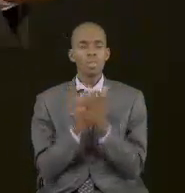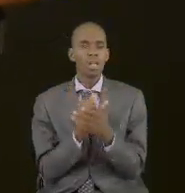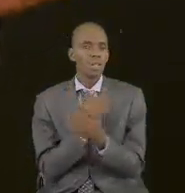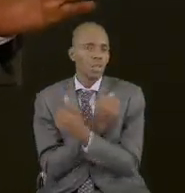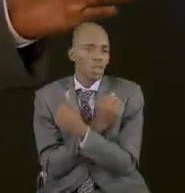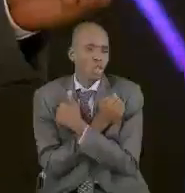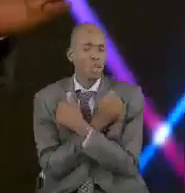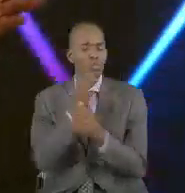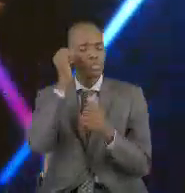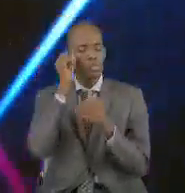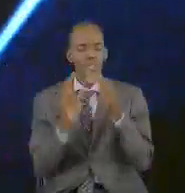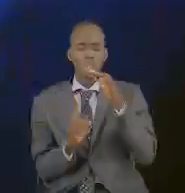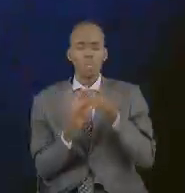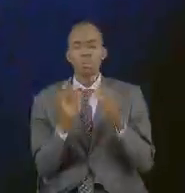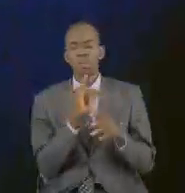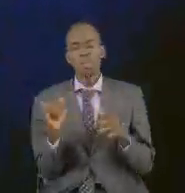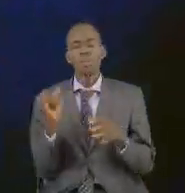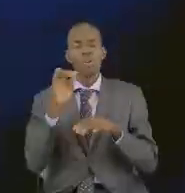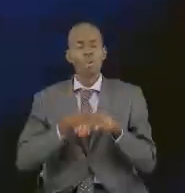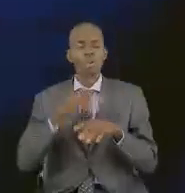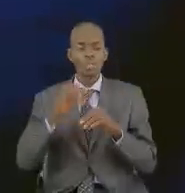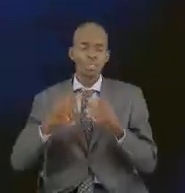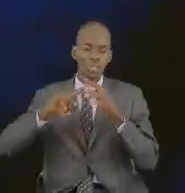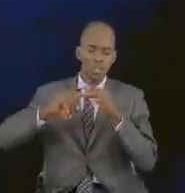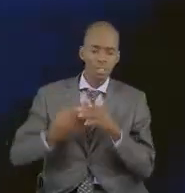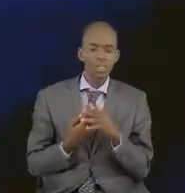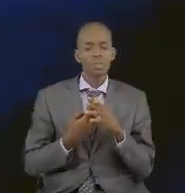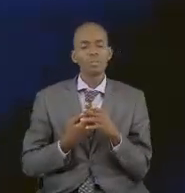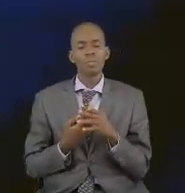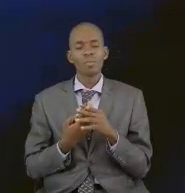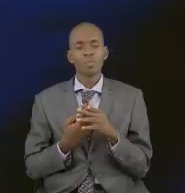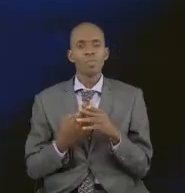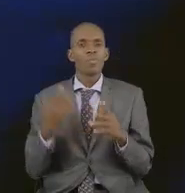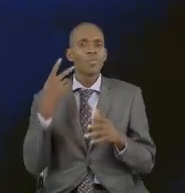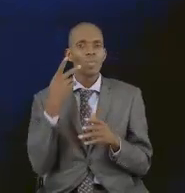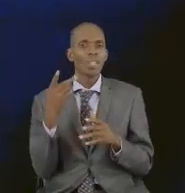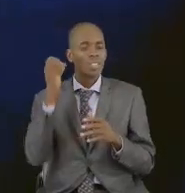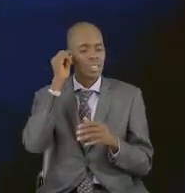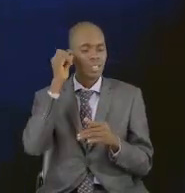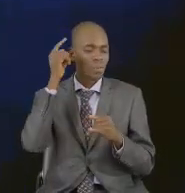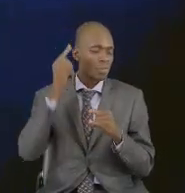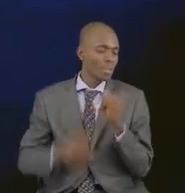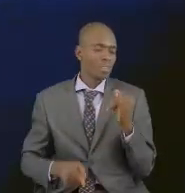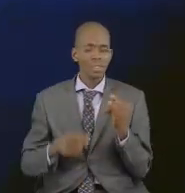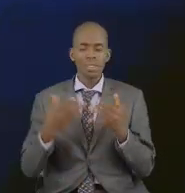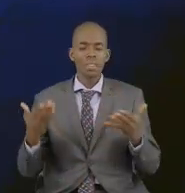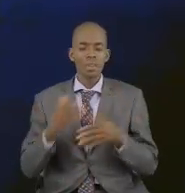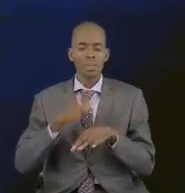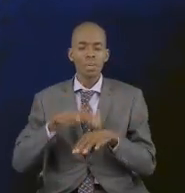day commencement to the climax, consummation, his final day on earth, it